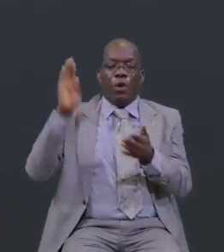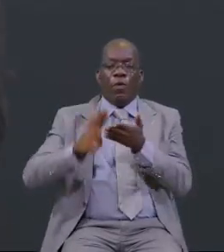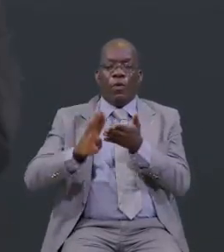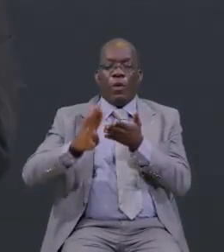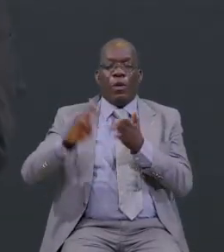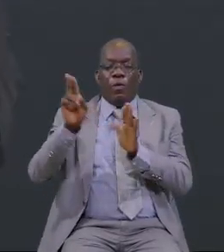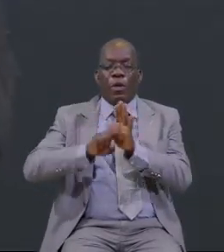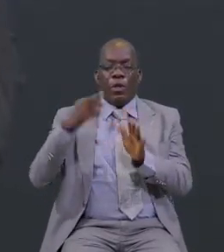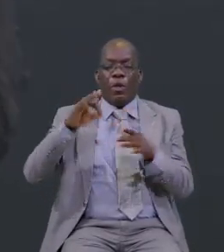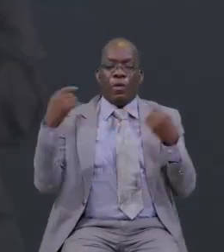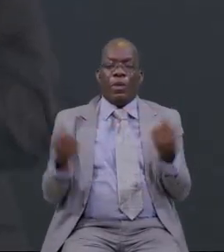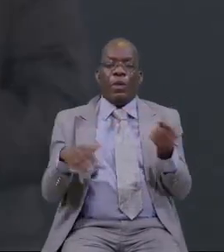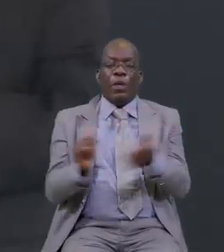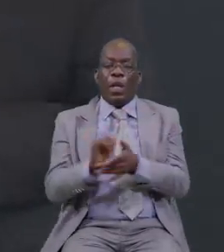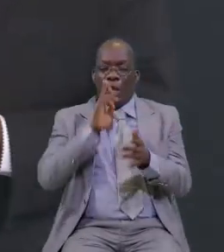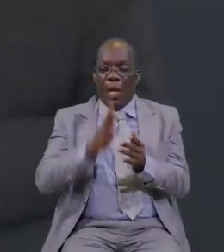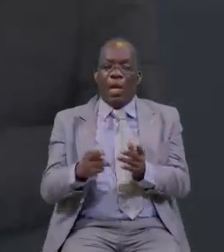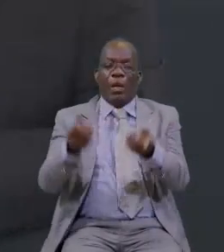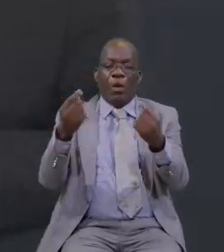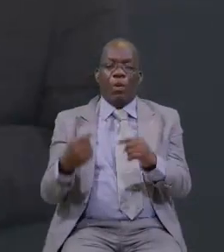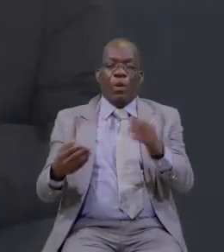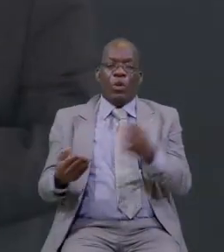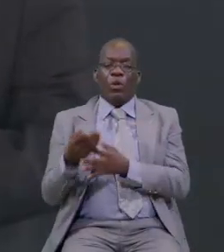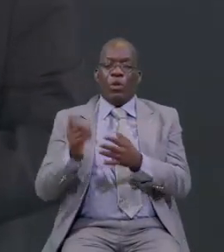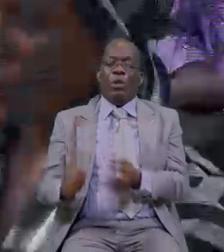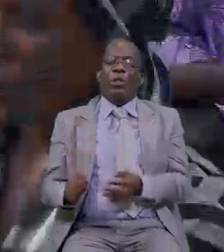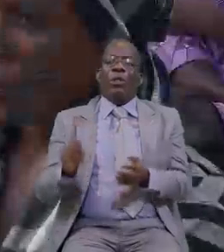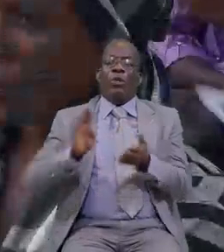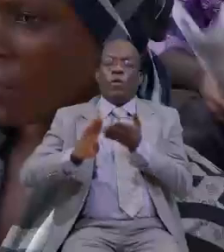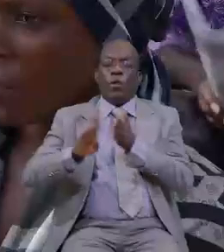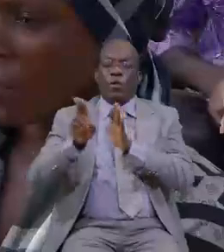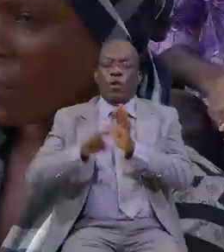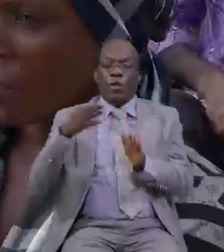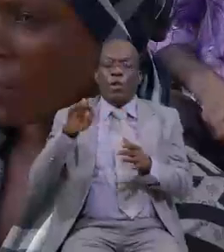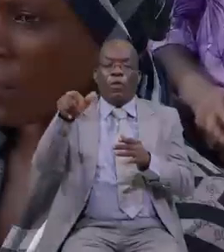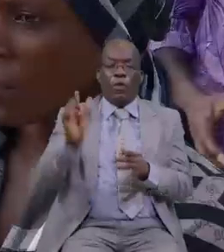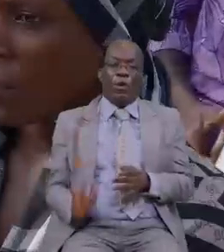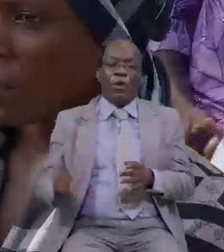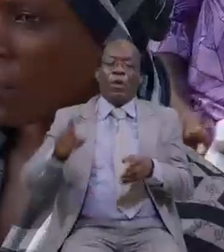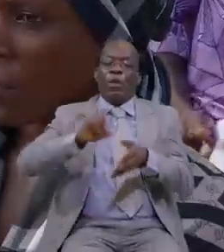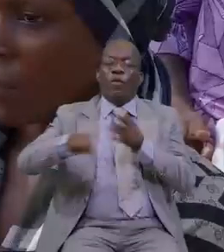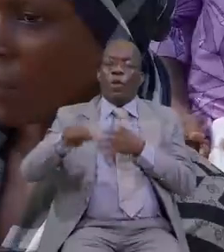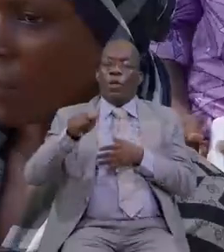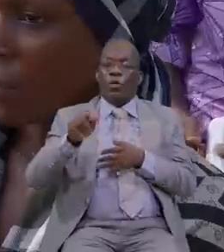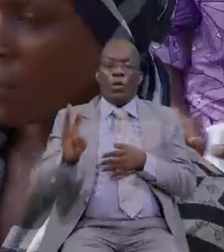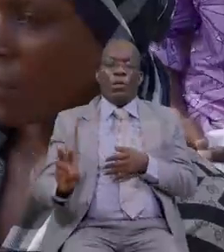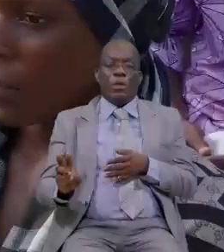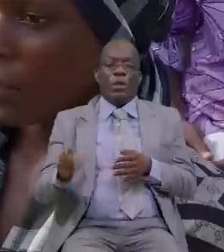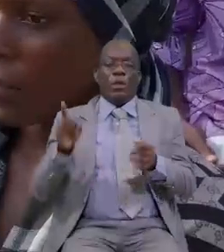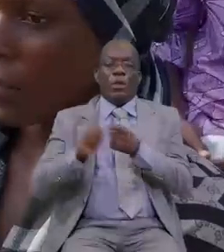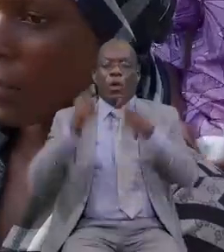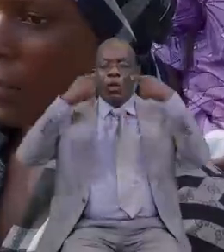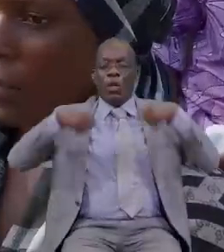the forbearance of God. Look at verse 26. It says, to declare, I say, at